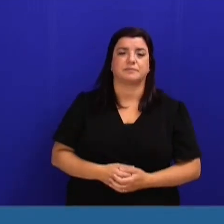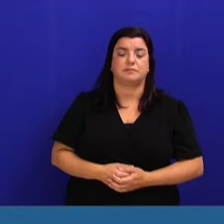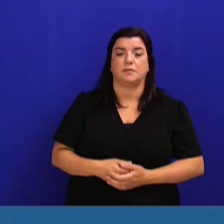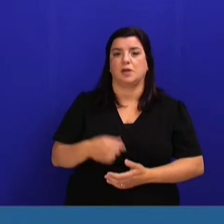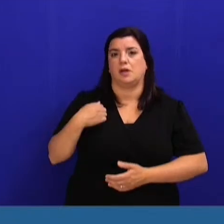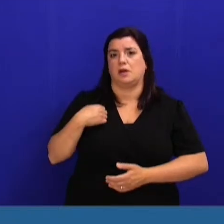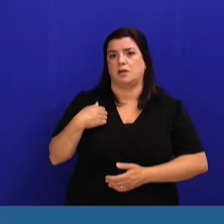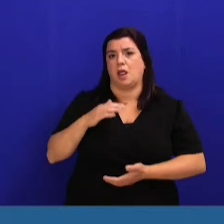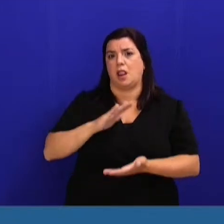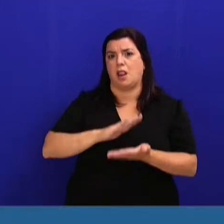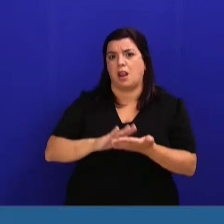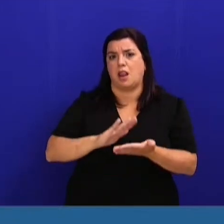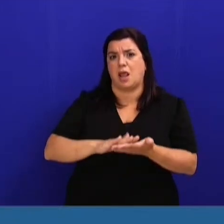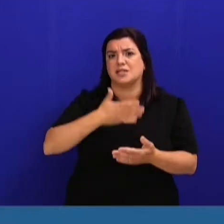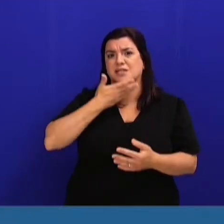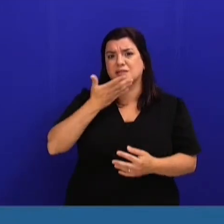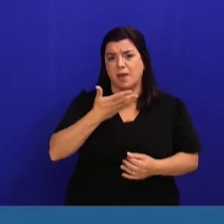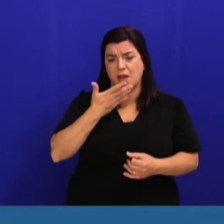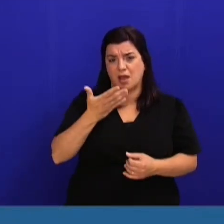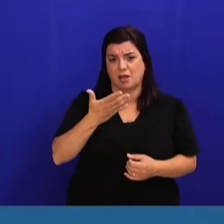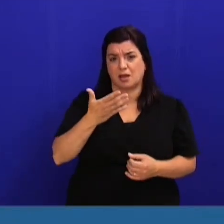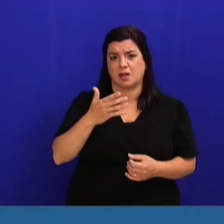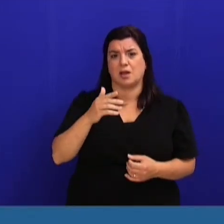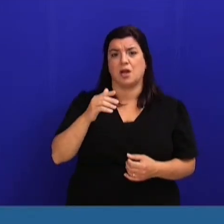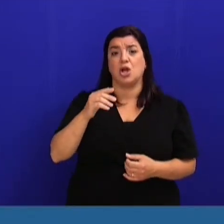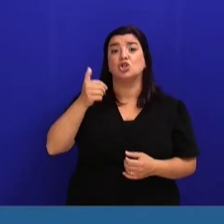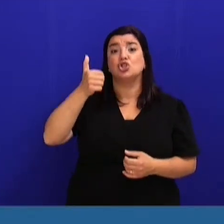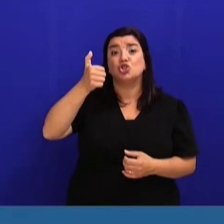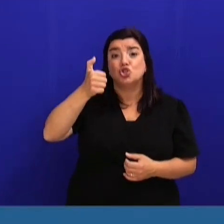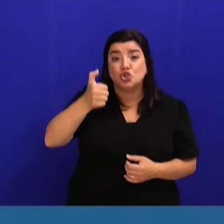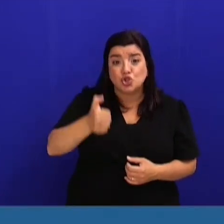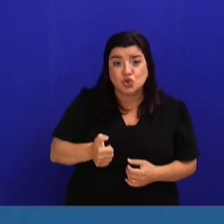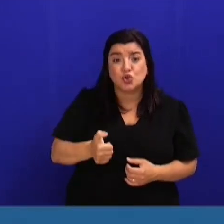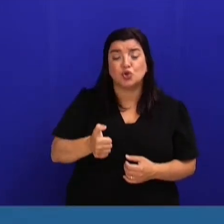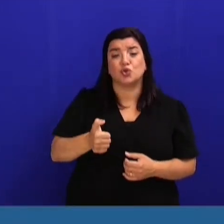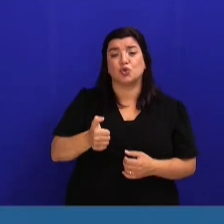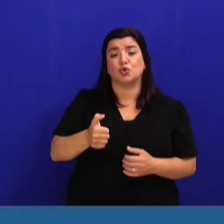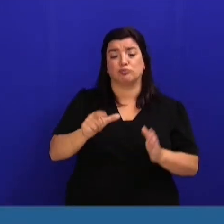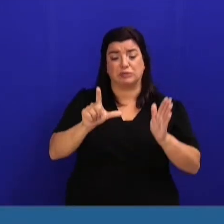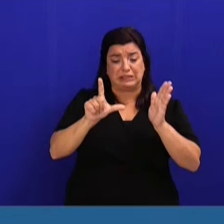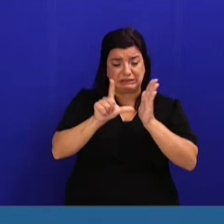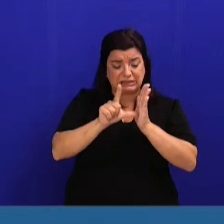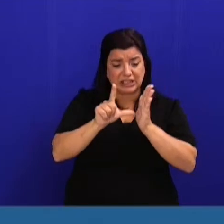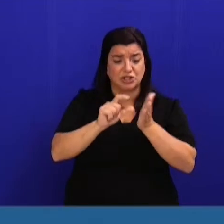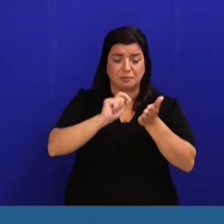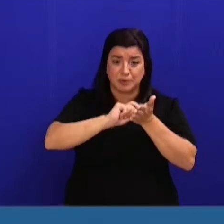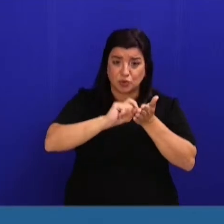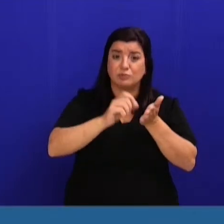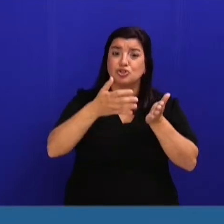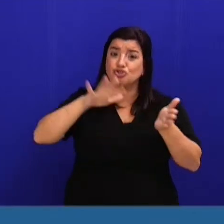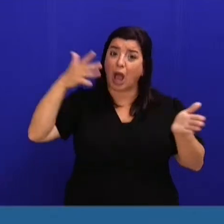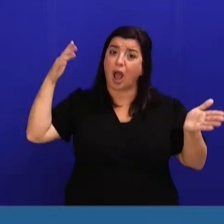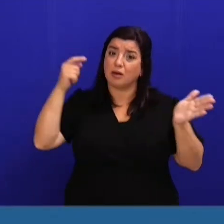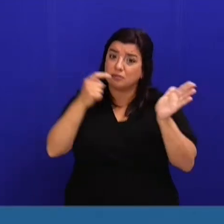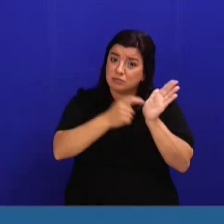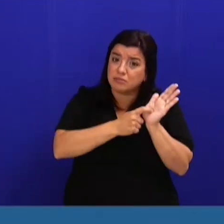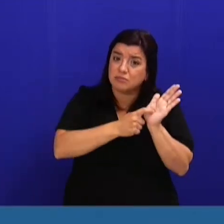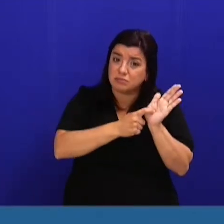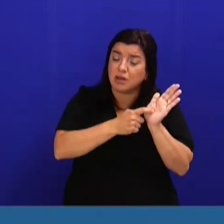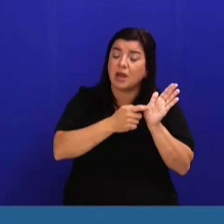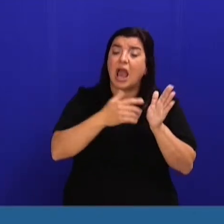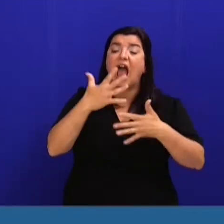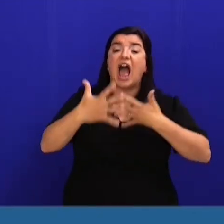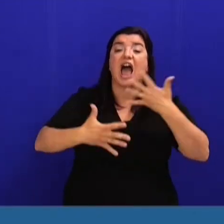ċara f'kull press conference li matul Ġunju u l-avviż legali wkoll huwa ċar l-uniku attivitajiet li